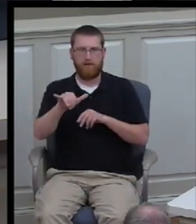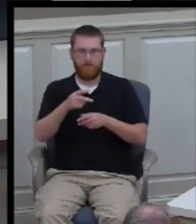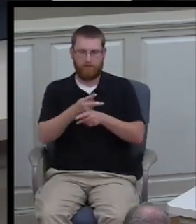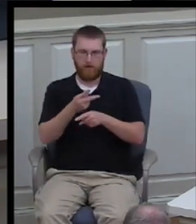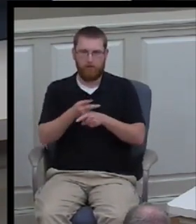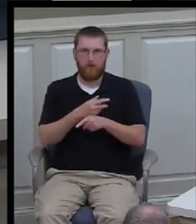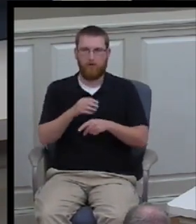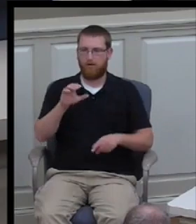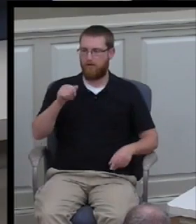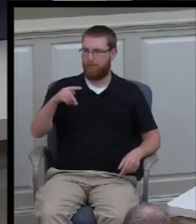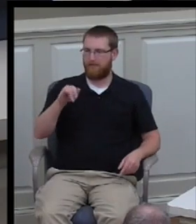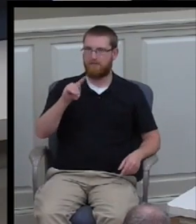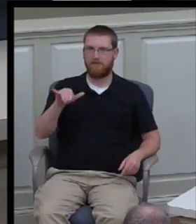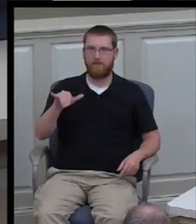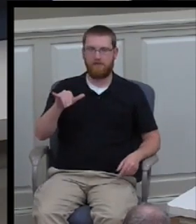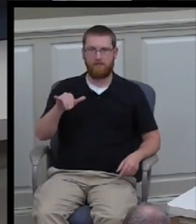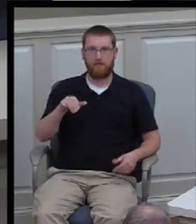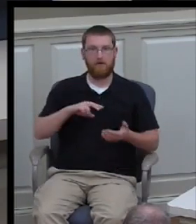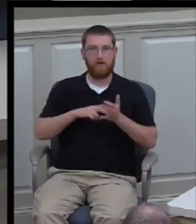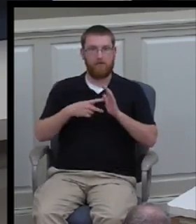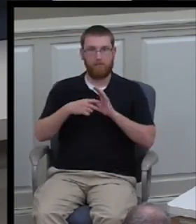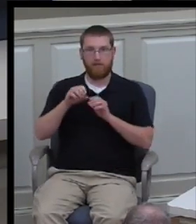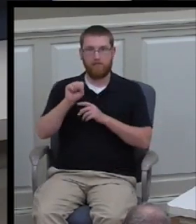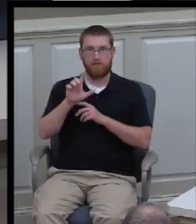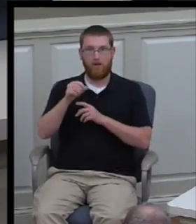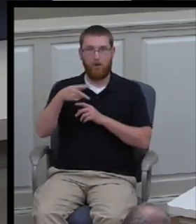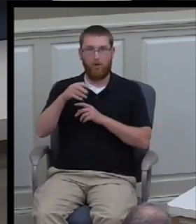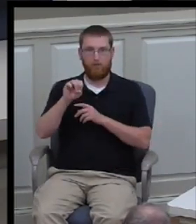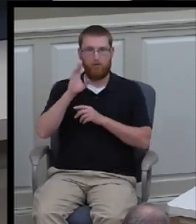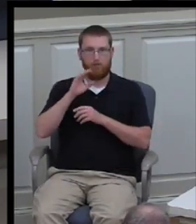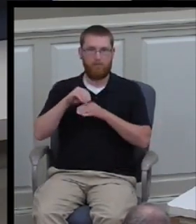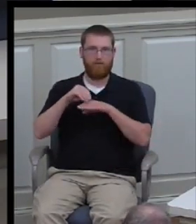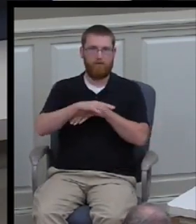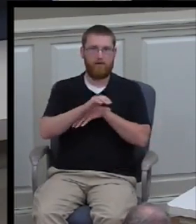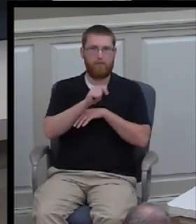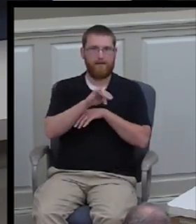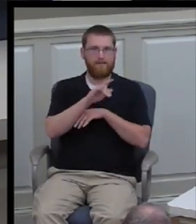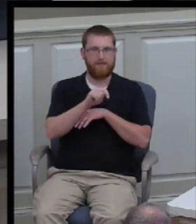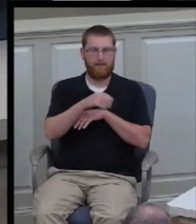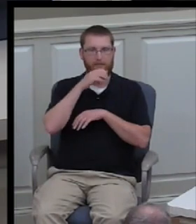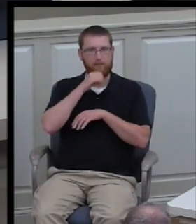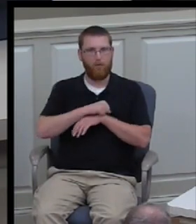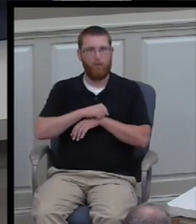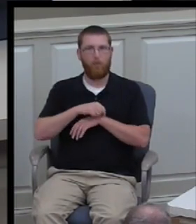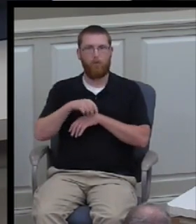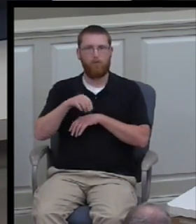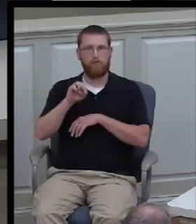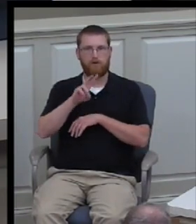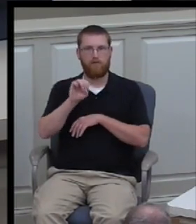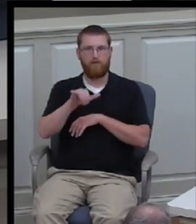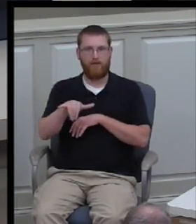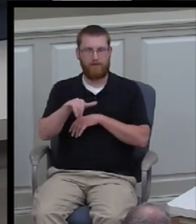the capacity. Slope will affect capacity. You won't know that till you do your field surveying. This is very old parts of the